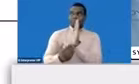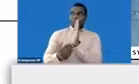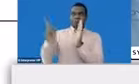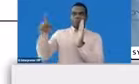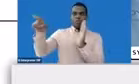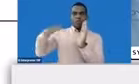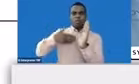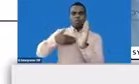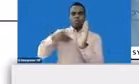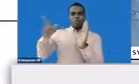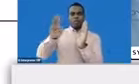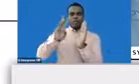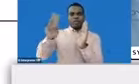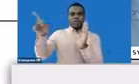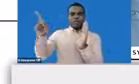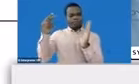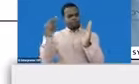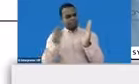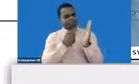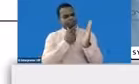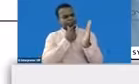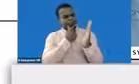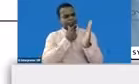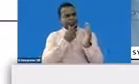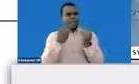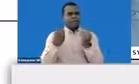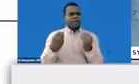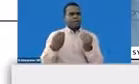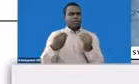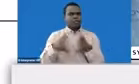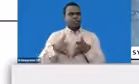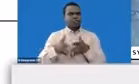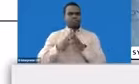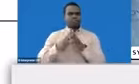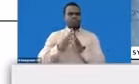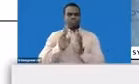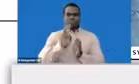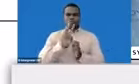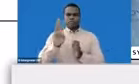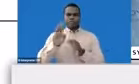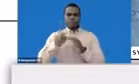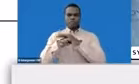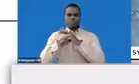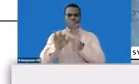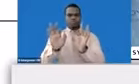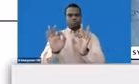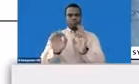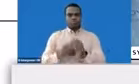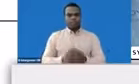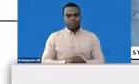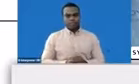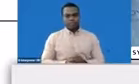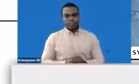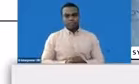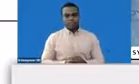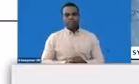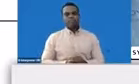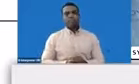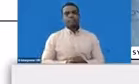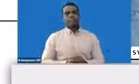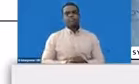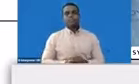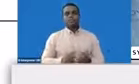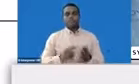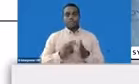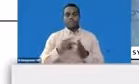motivates end users to give feedback, to show them that they are listened to, and also some tips to end